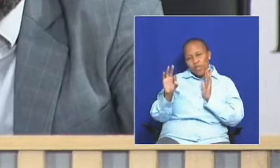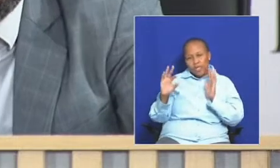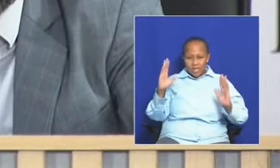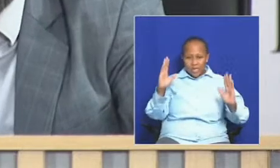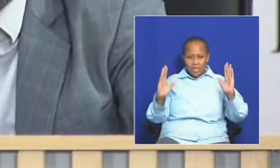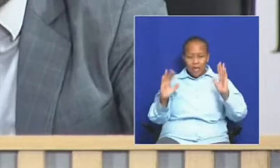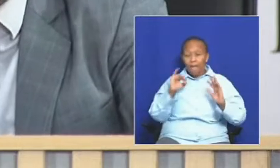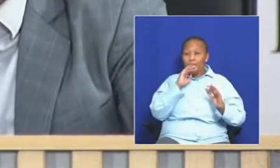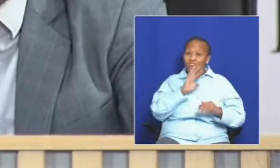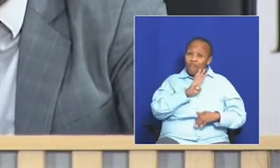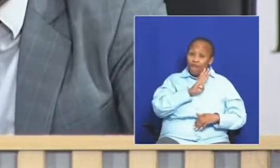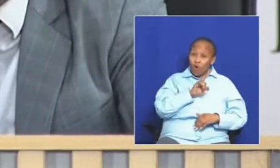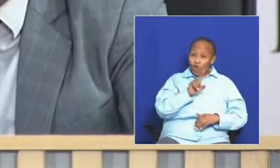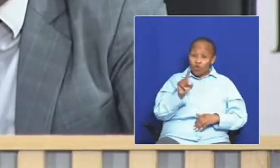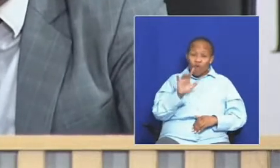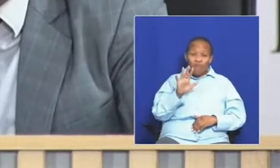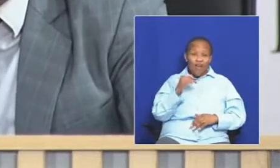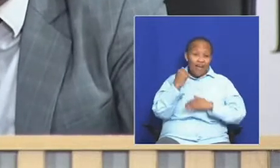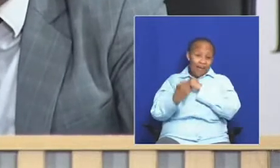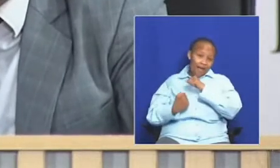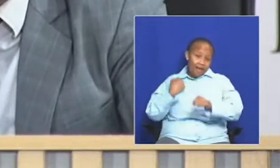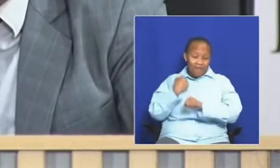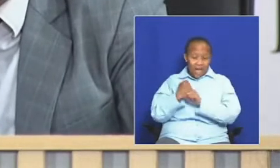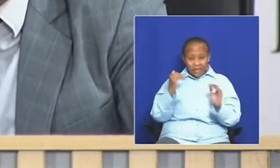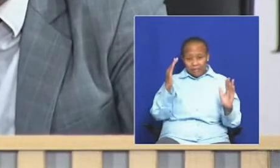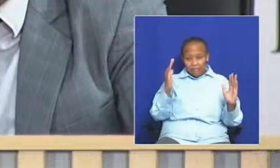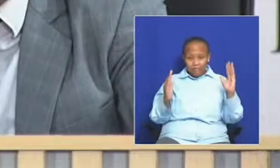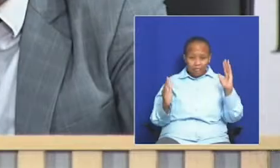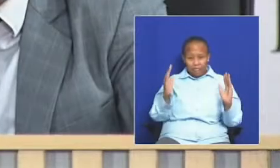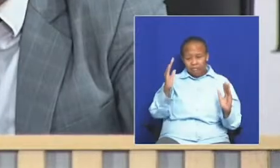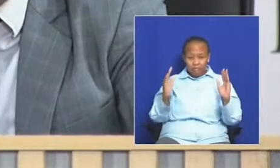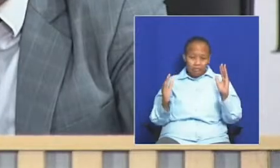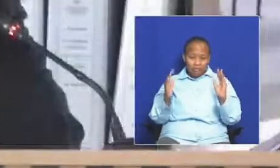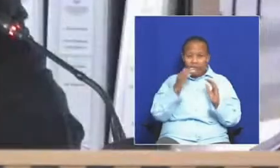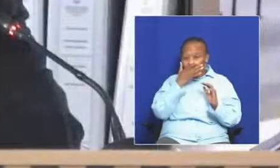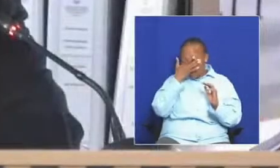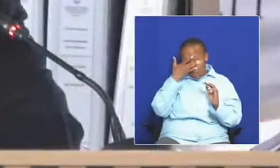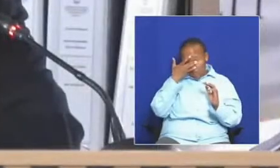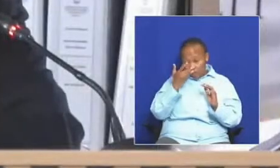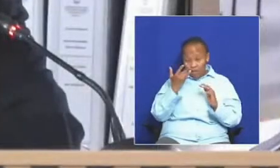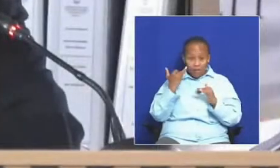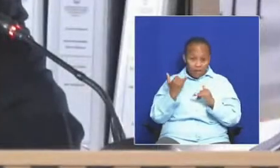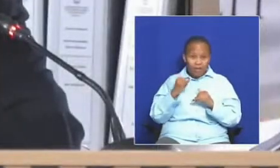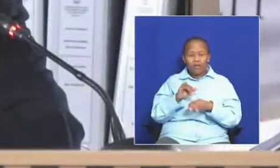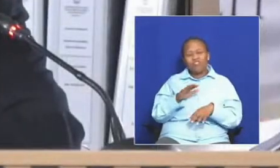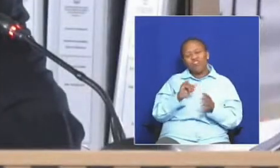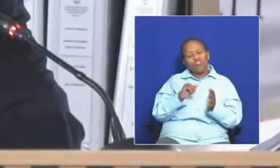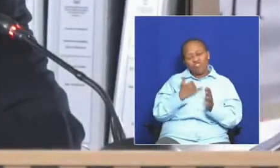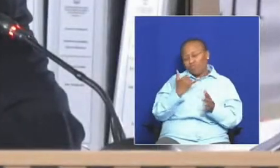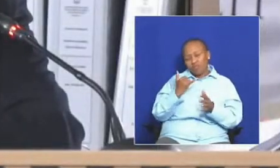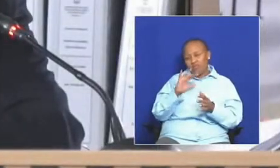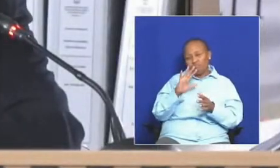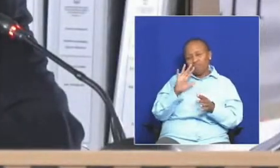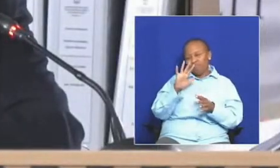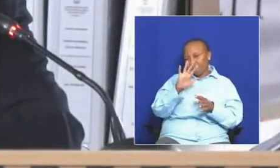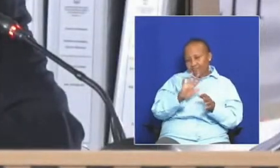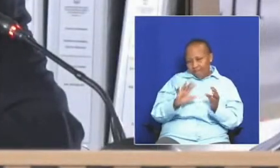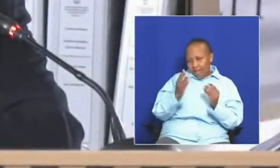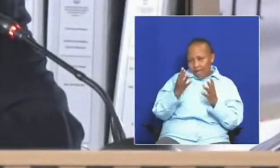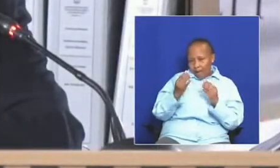years. Yes. Rough calculation. I will not hold you to any specific number. Over that period, are you able to say